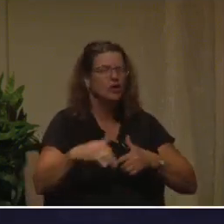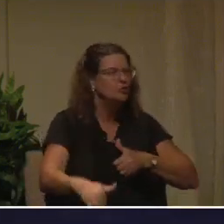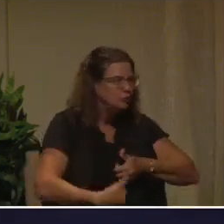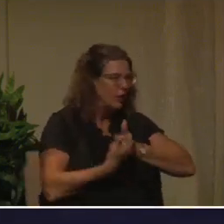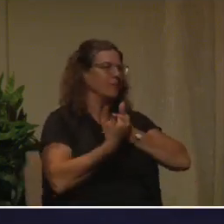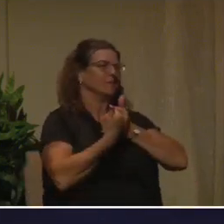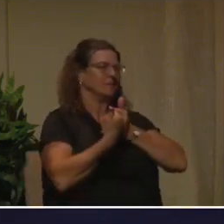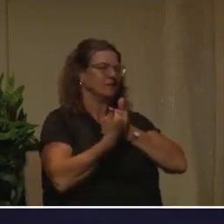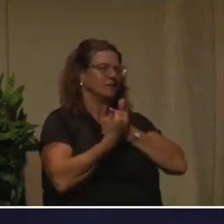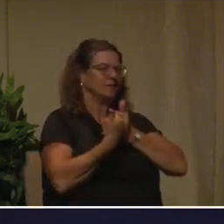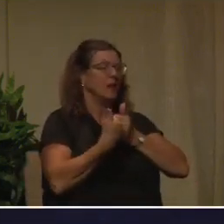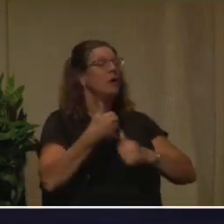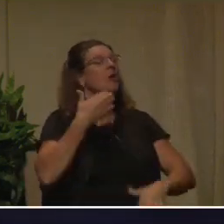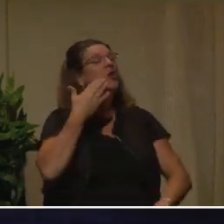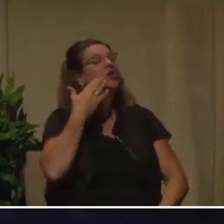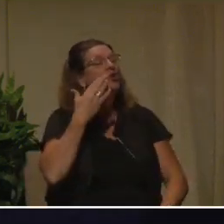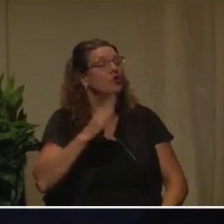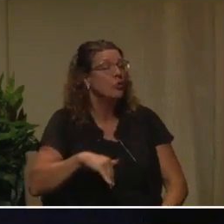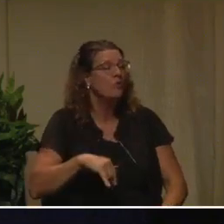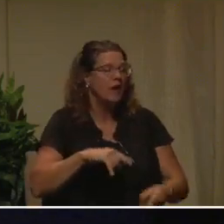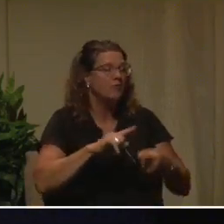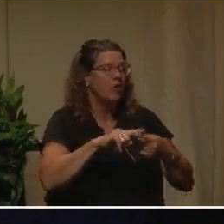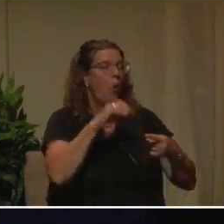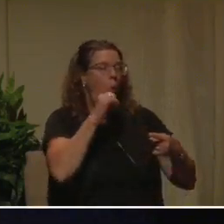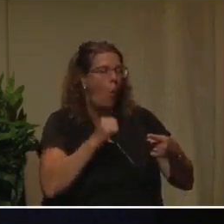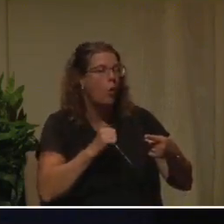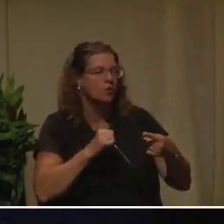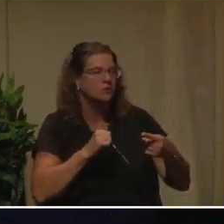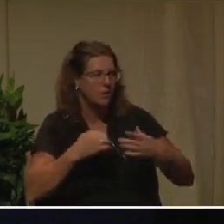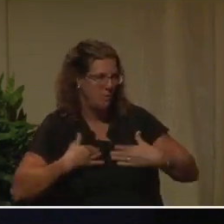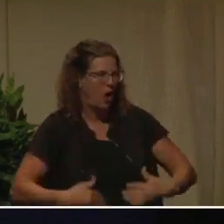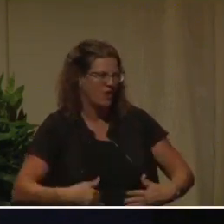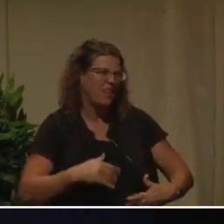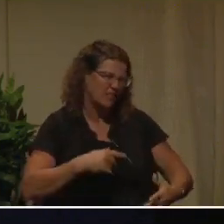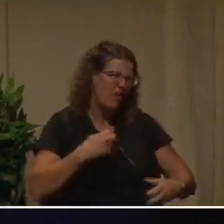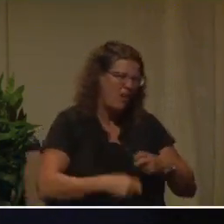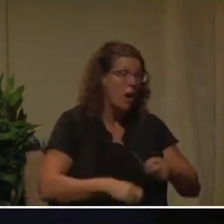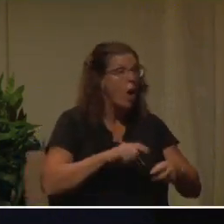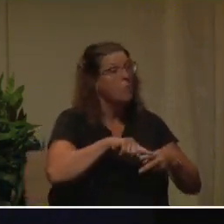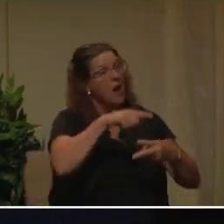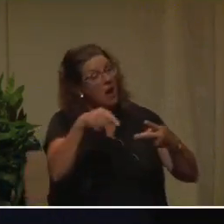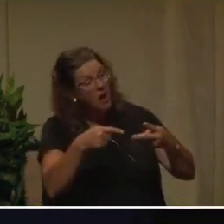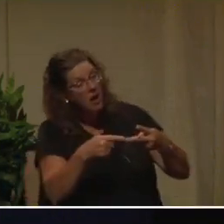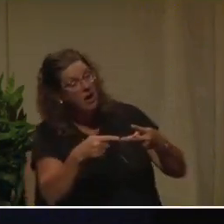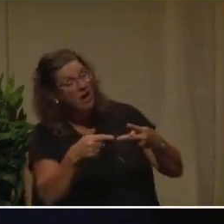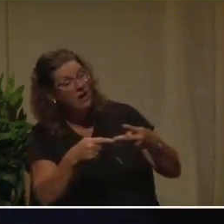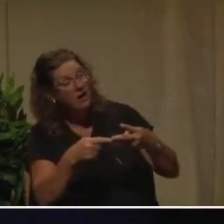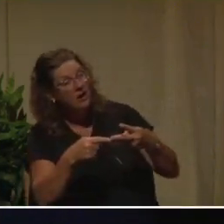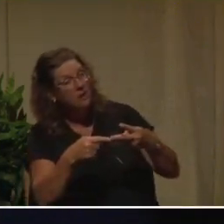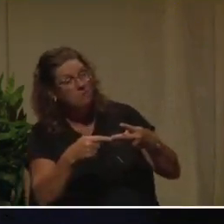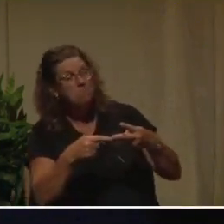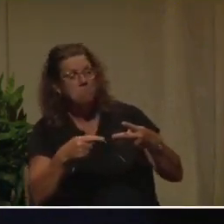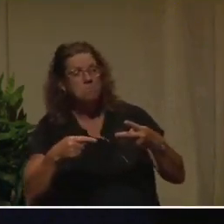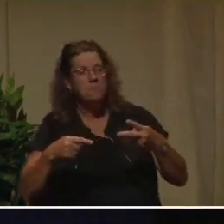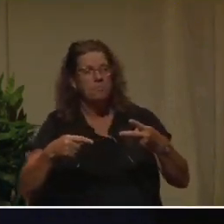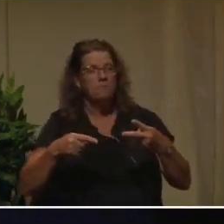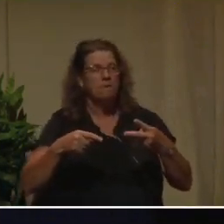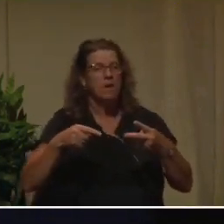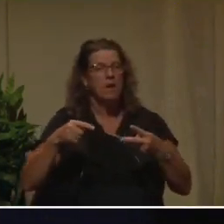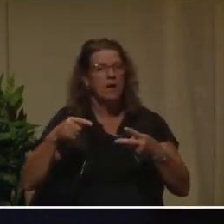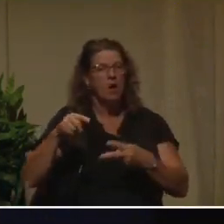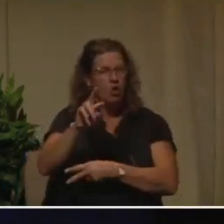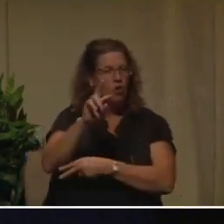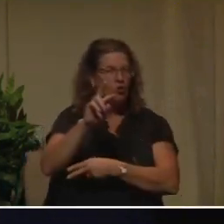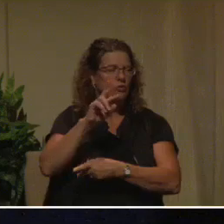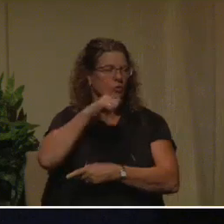people. Rennie Vanderwall and I, we sit down with the pastoral care list and we